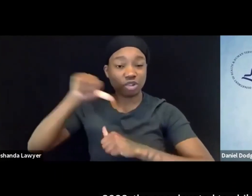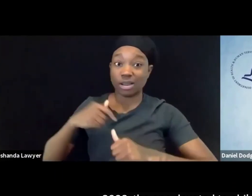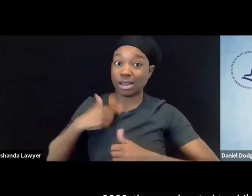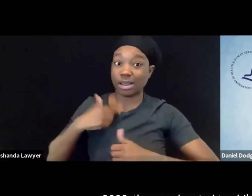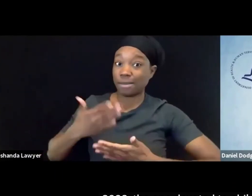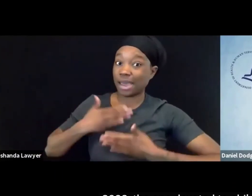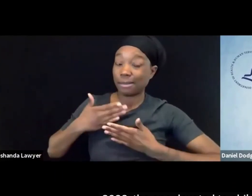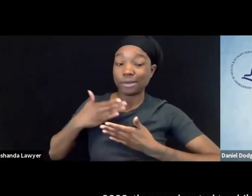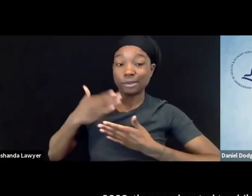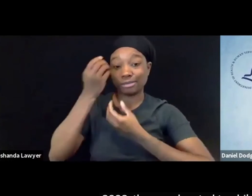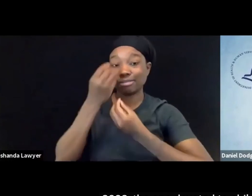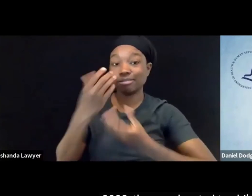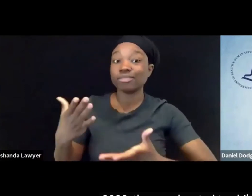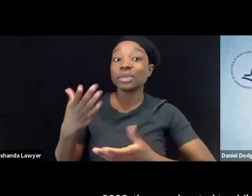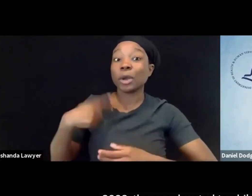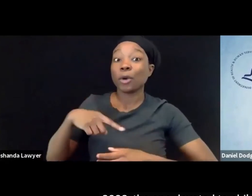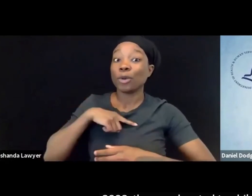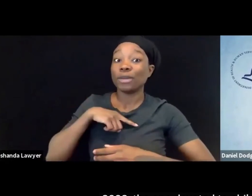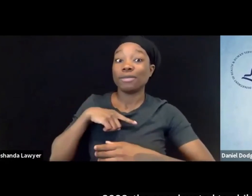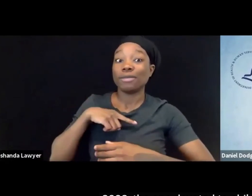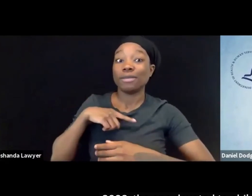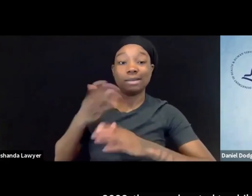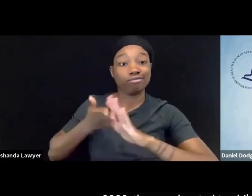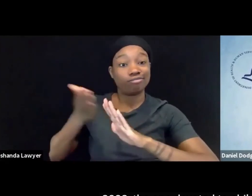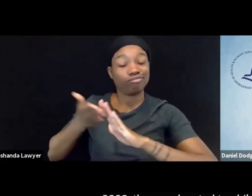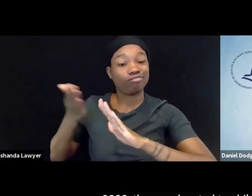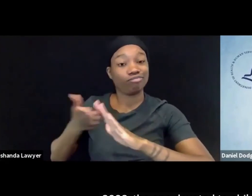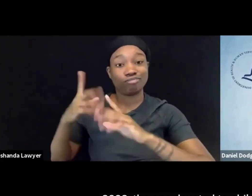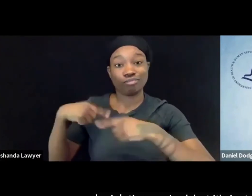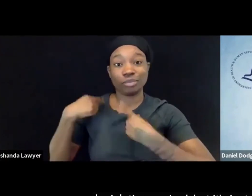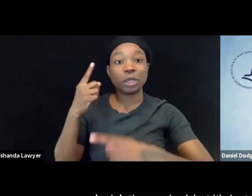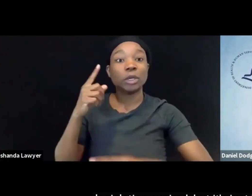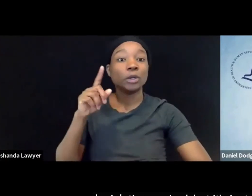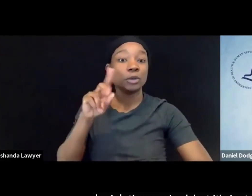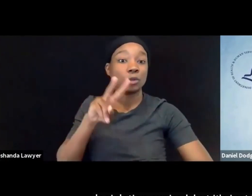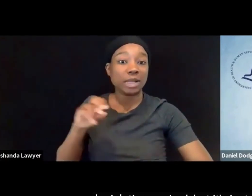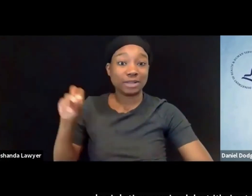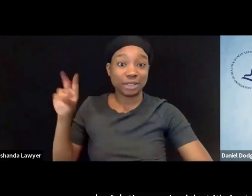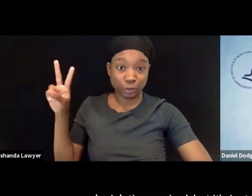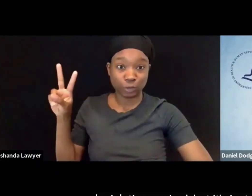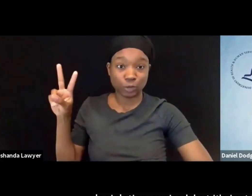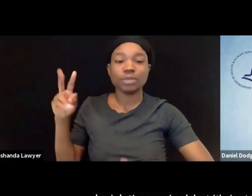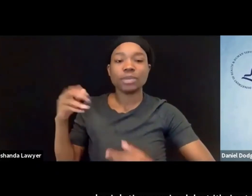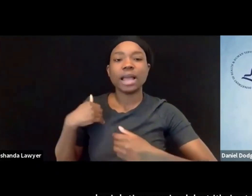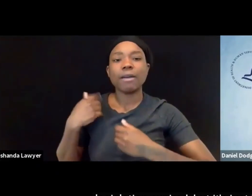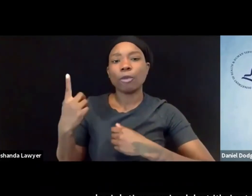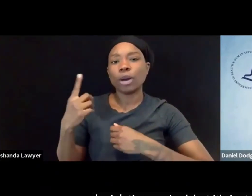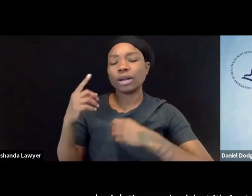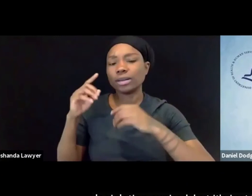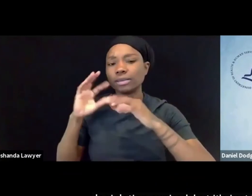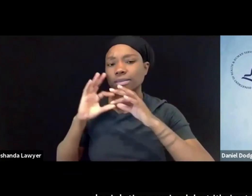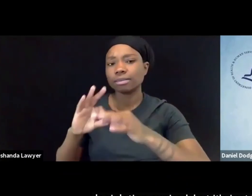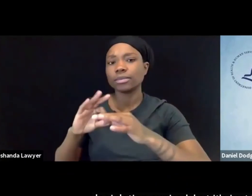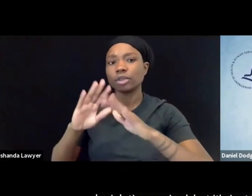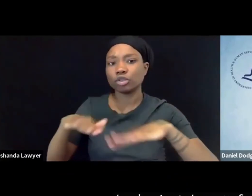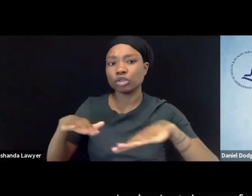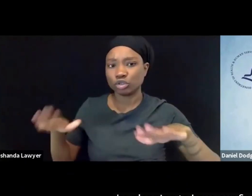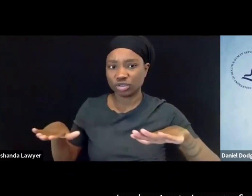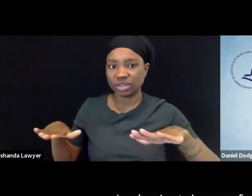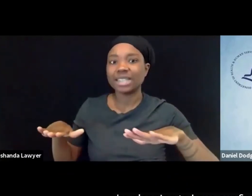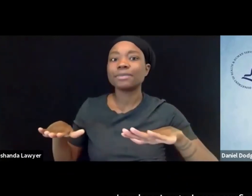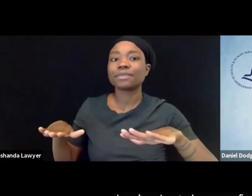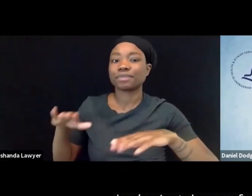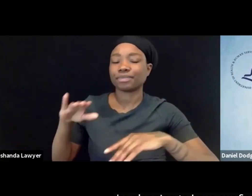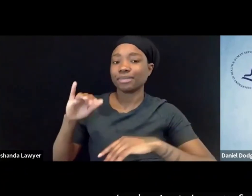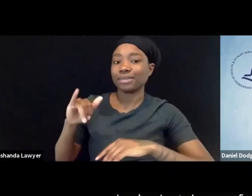2002. The one devoted to children sunset when our prior legislation expired, but has just been reinvigorated, and we're planning to